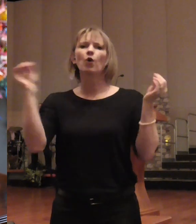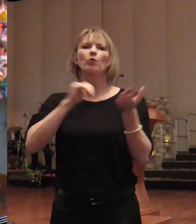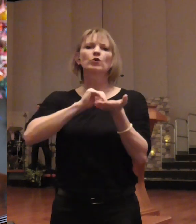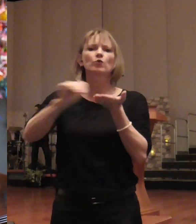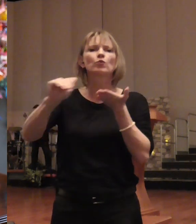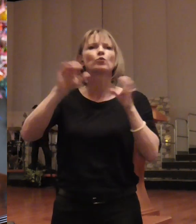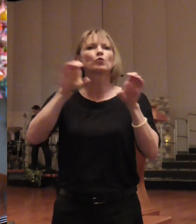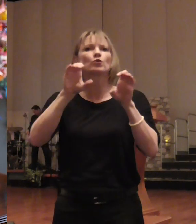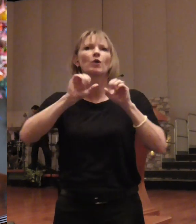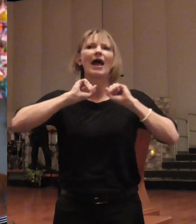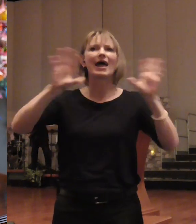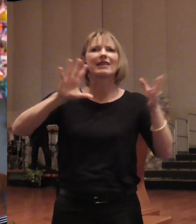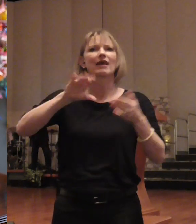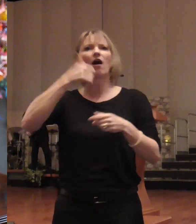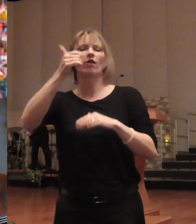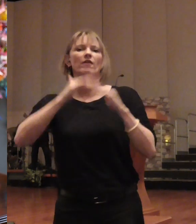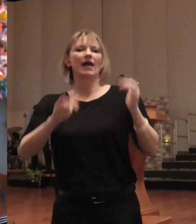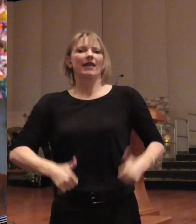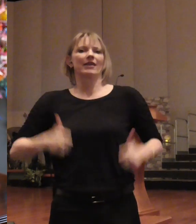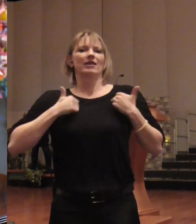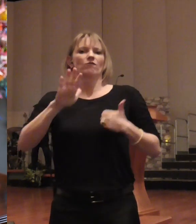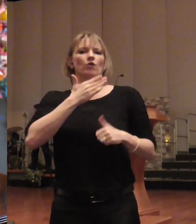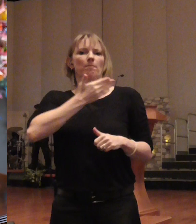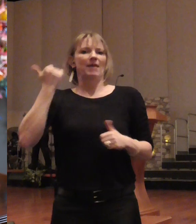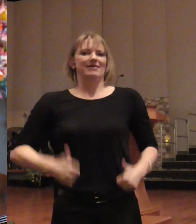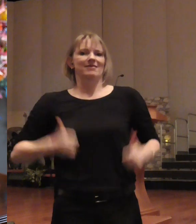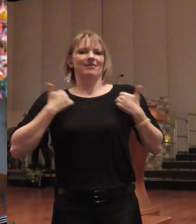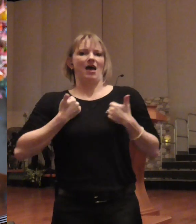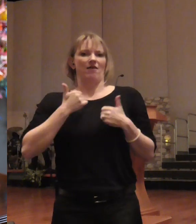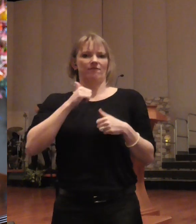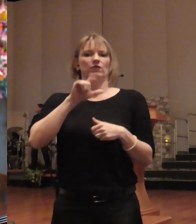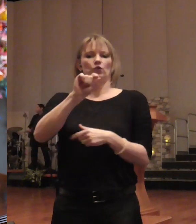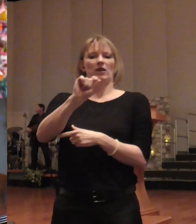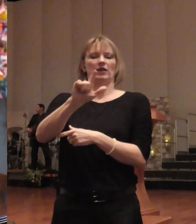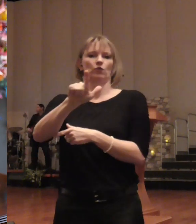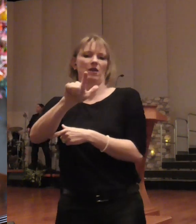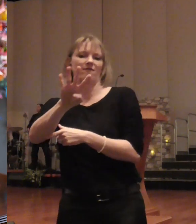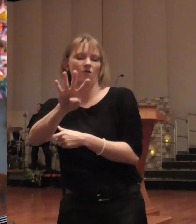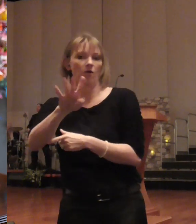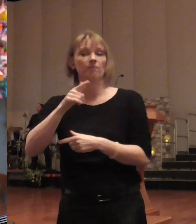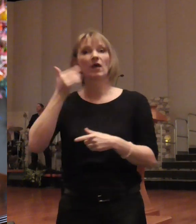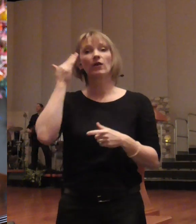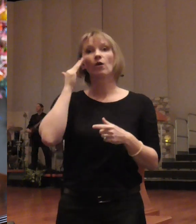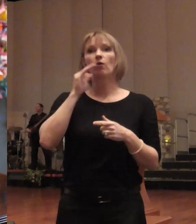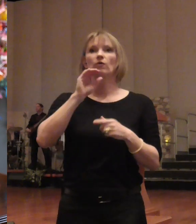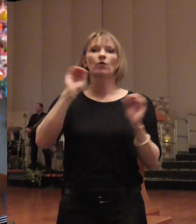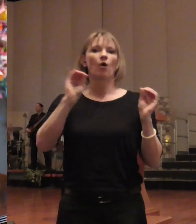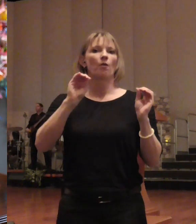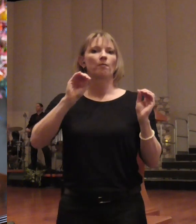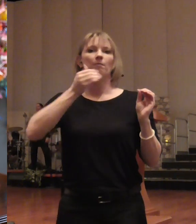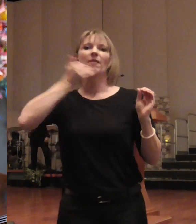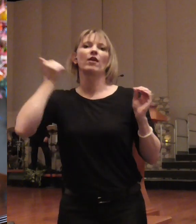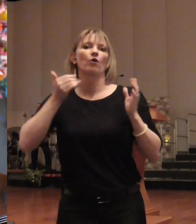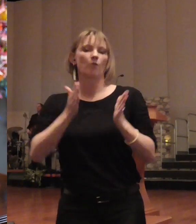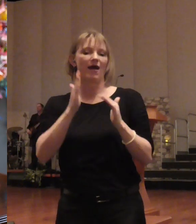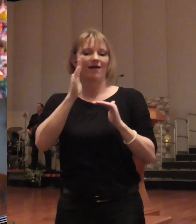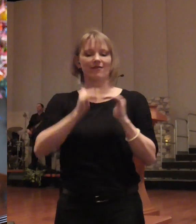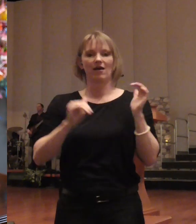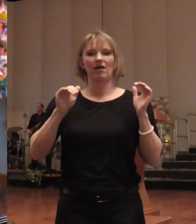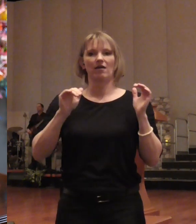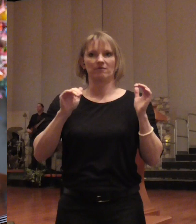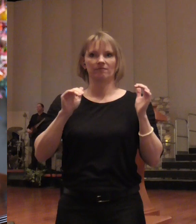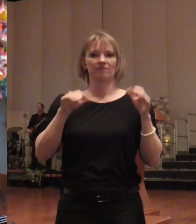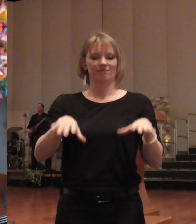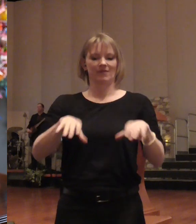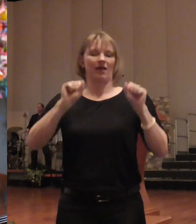do anything other than live your best life in 2024. And I know of no greater way to do that than to engage